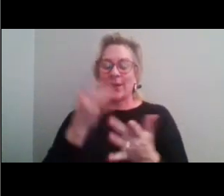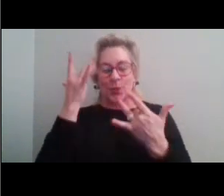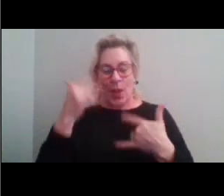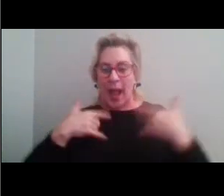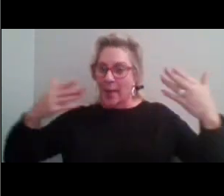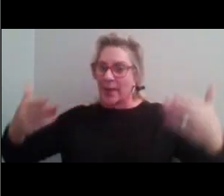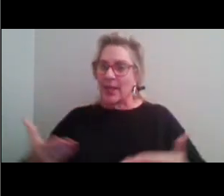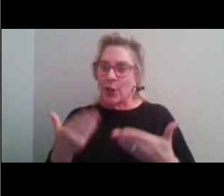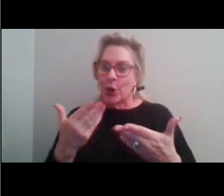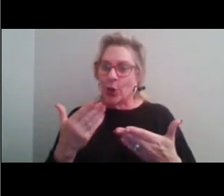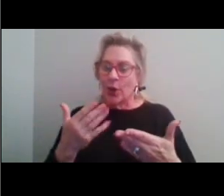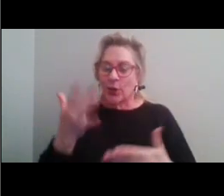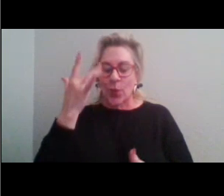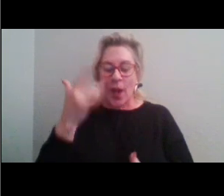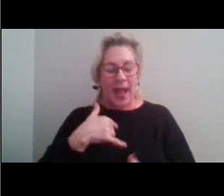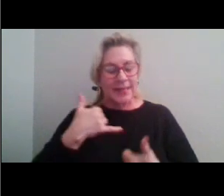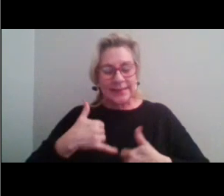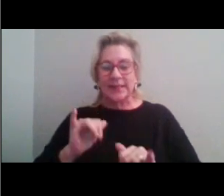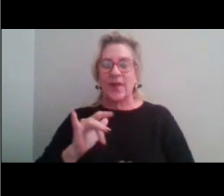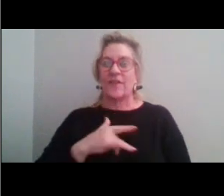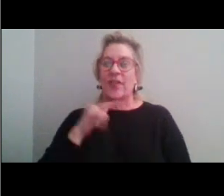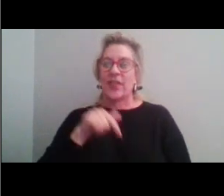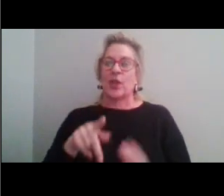think this project is still so important going